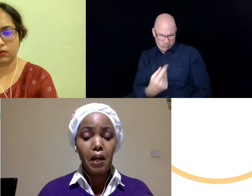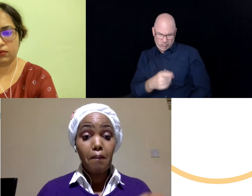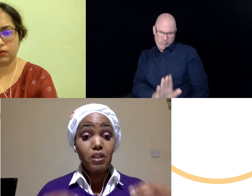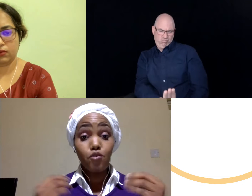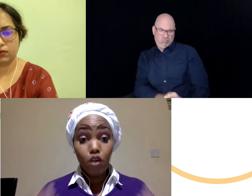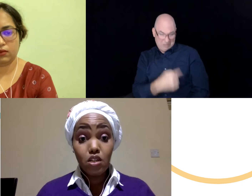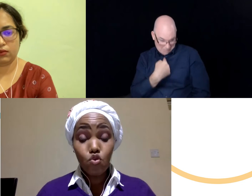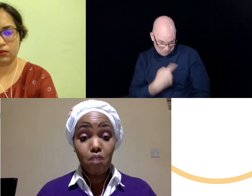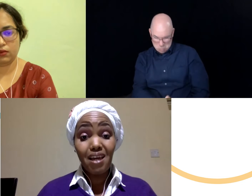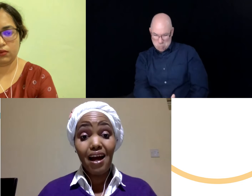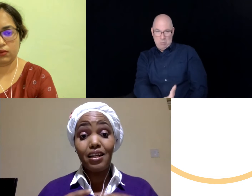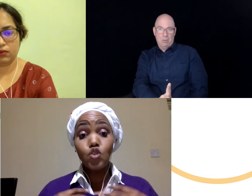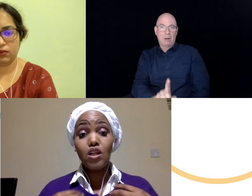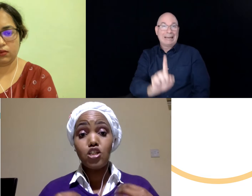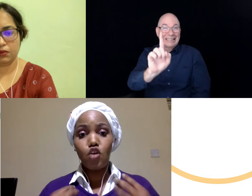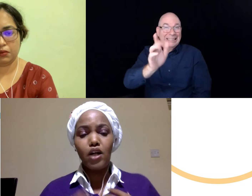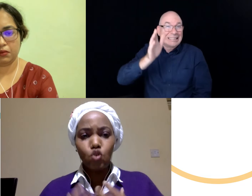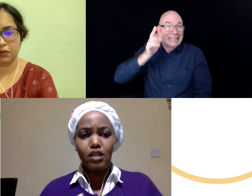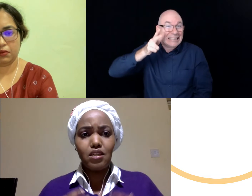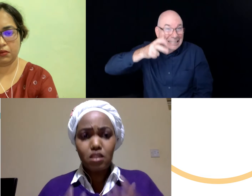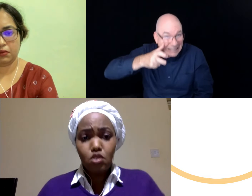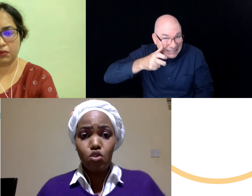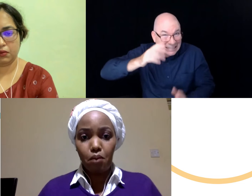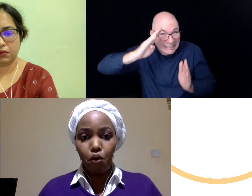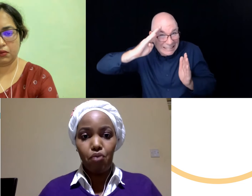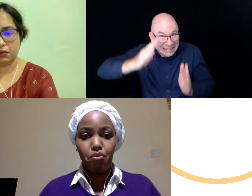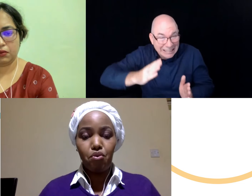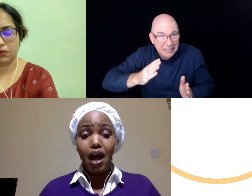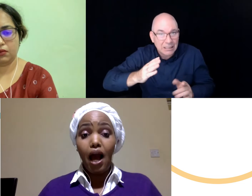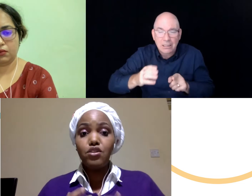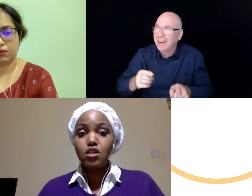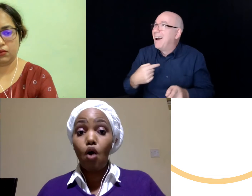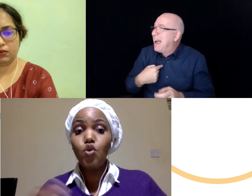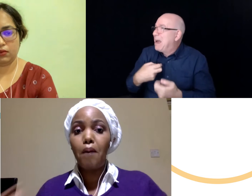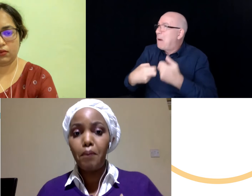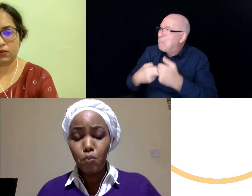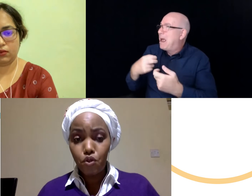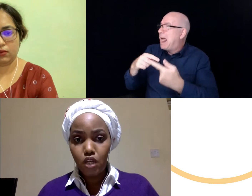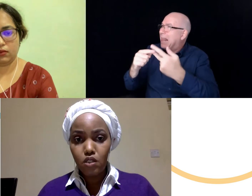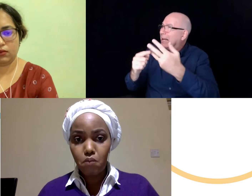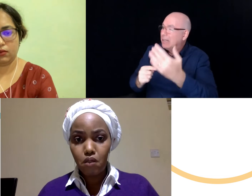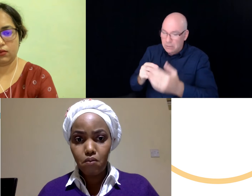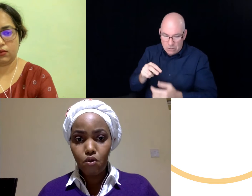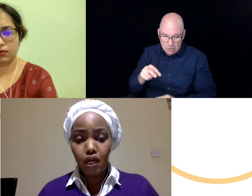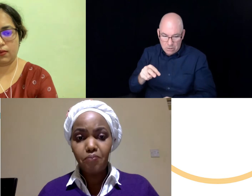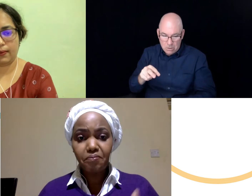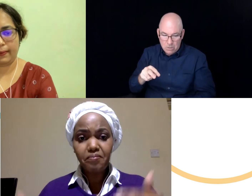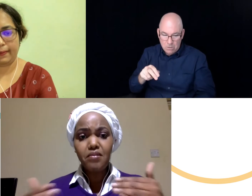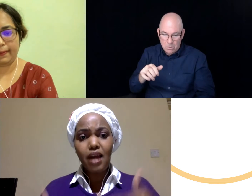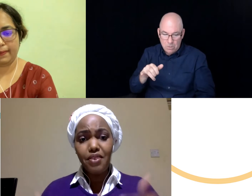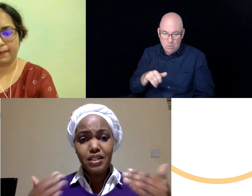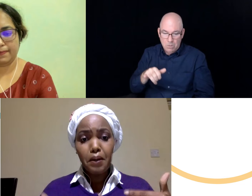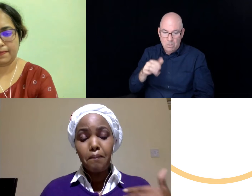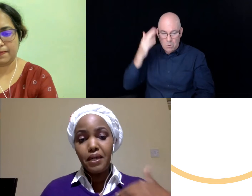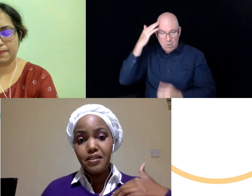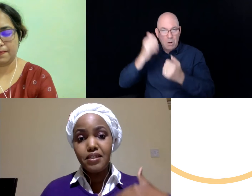me. But if you listen to them, I can actually tell you, actually, this is what I'm going through, and this is how you can be able to protect me, okay?